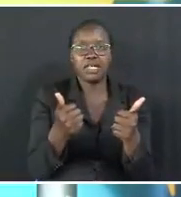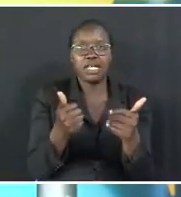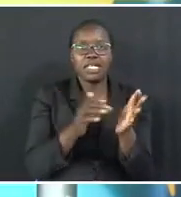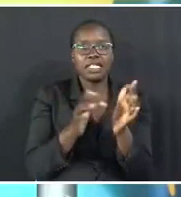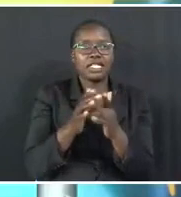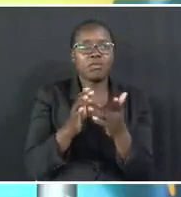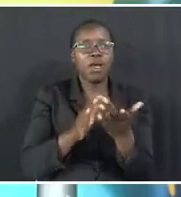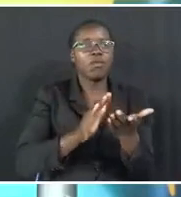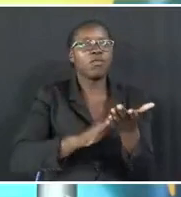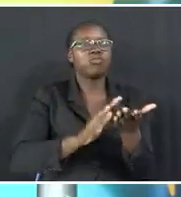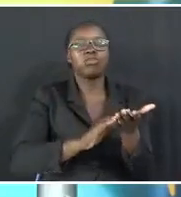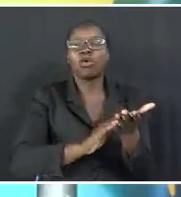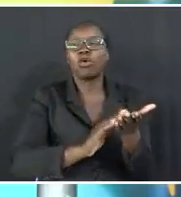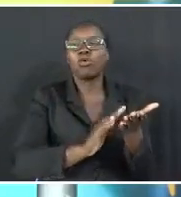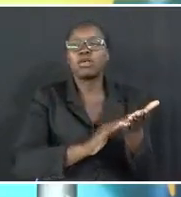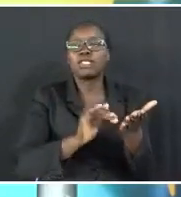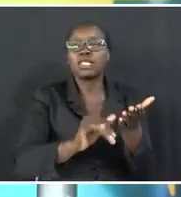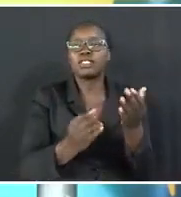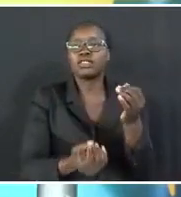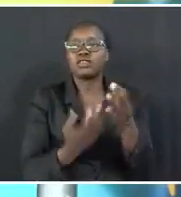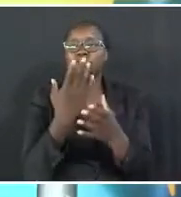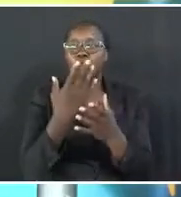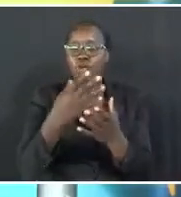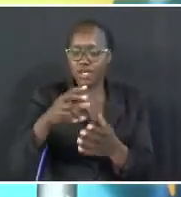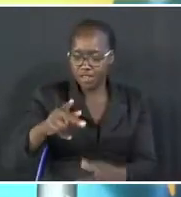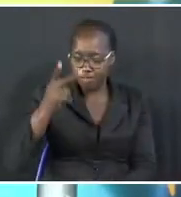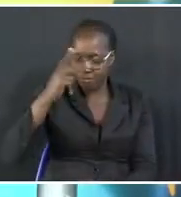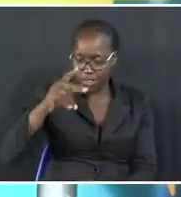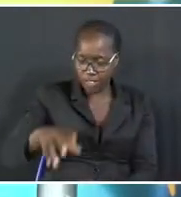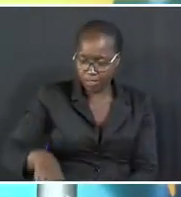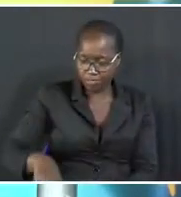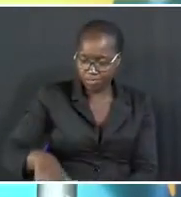the Bible commends that he grew in stature.